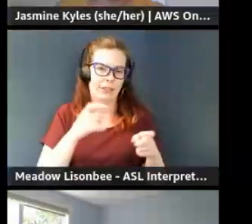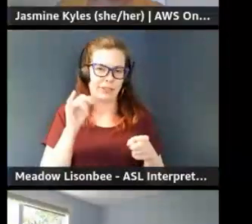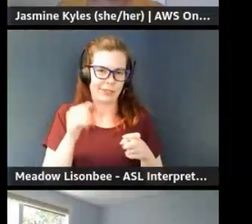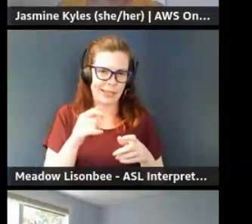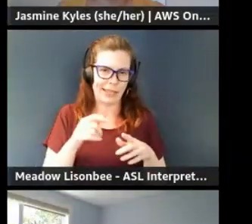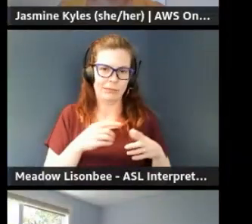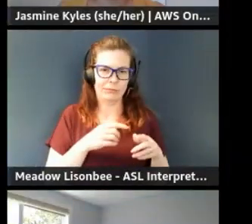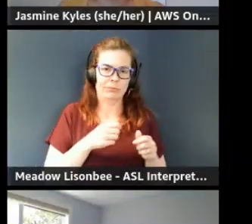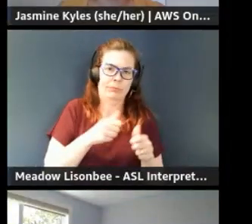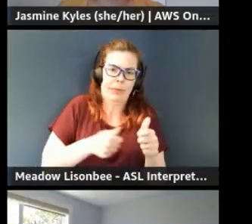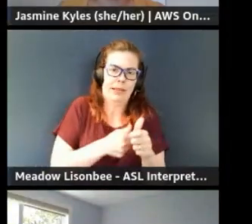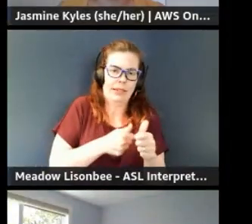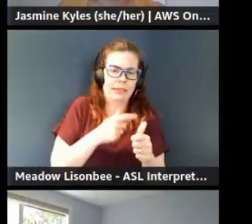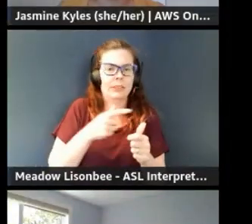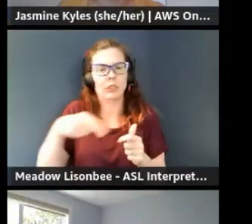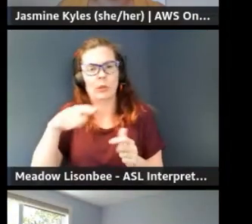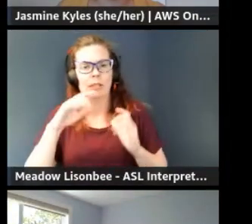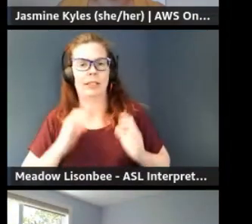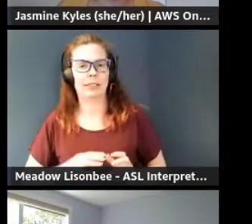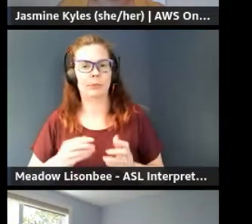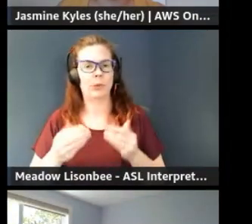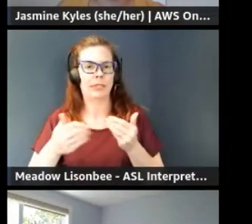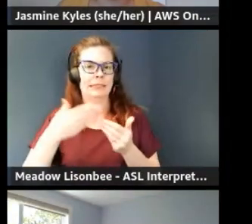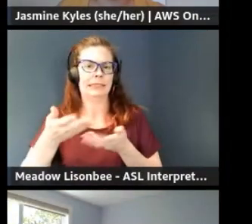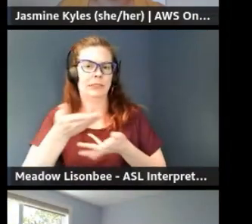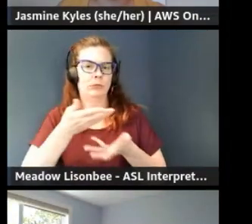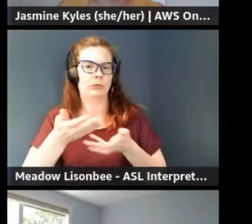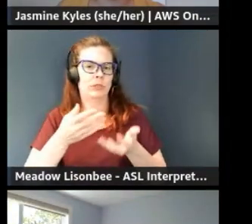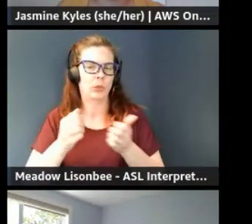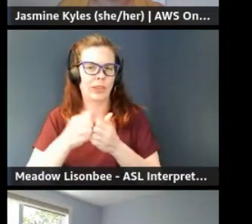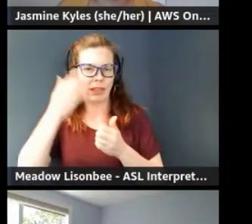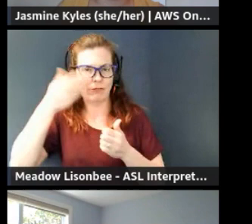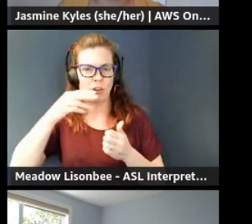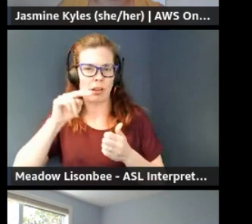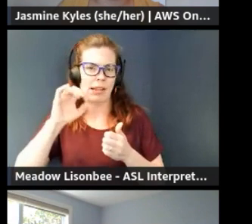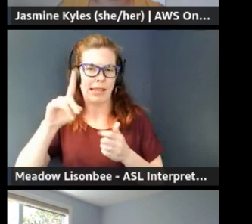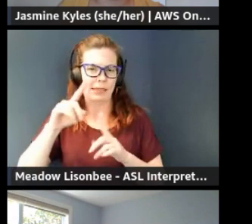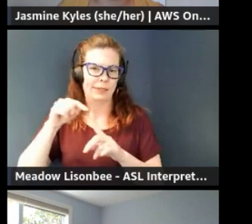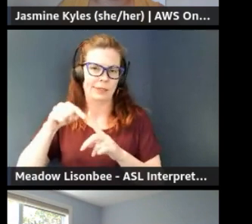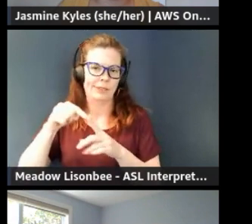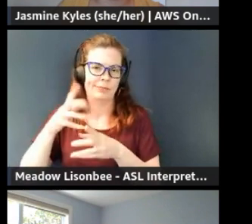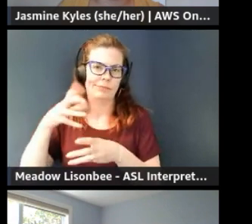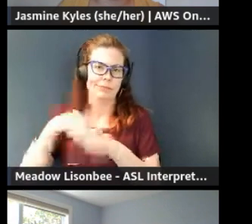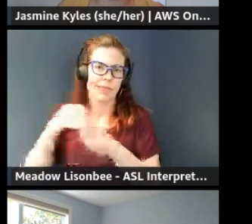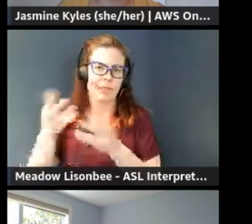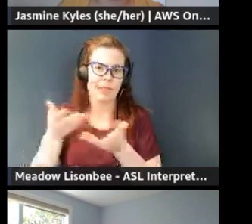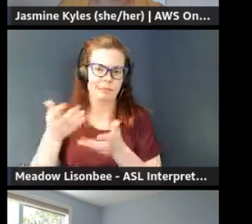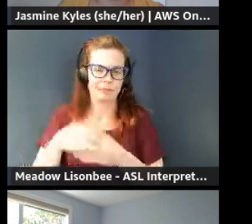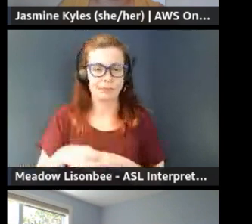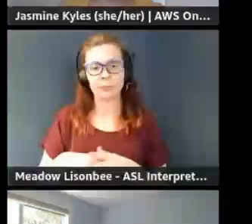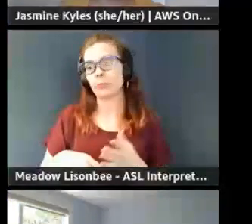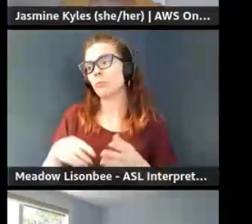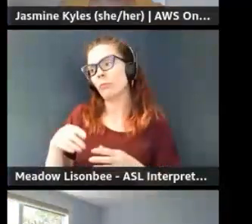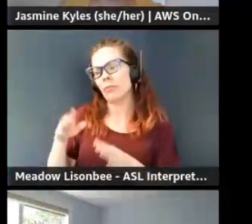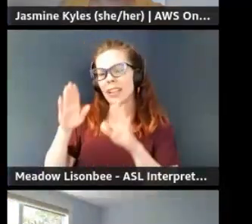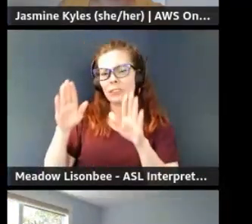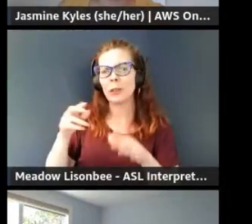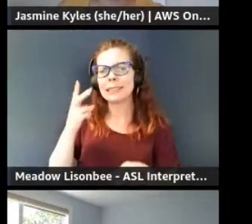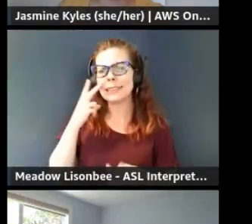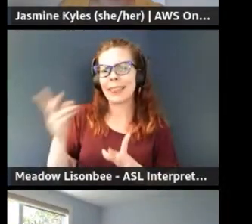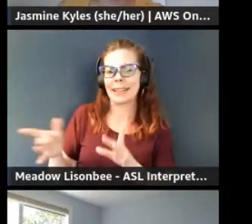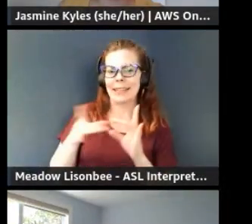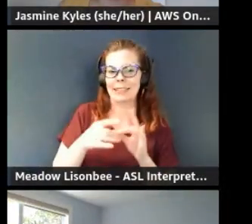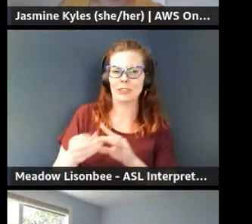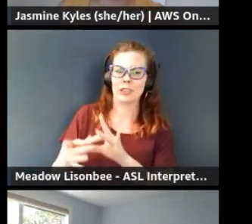to easily interact through this front end interface. That's great. I see the connection back here earlier. I know we